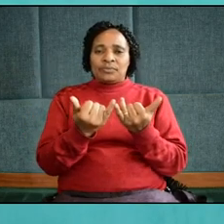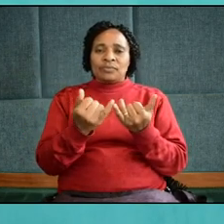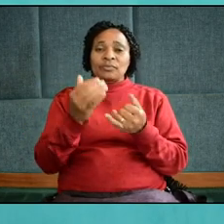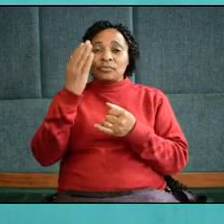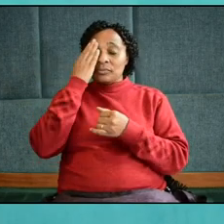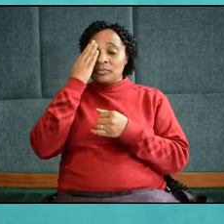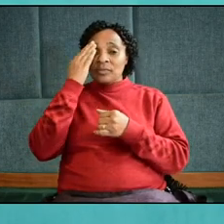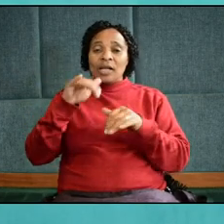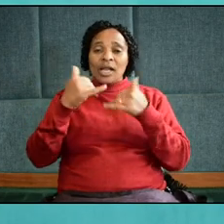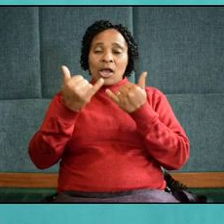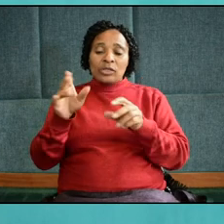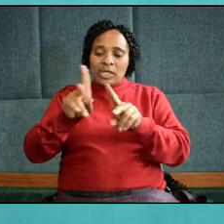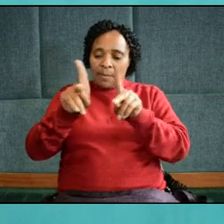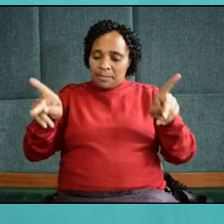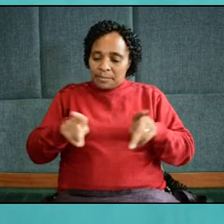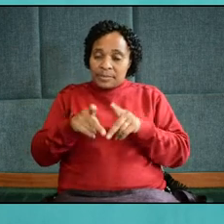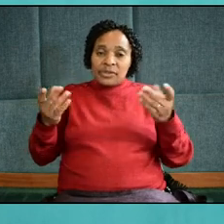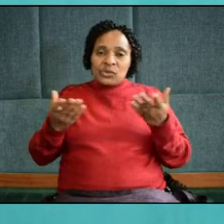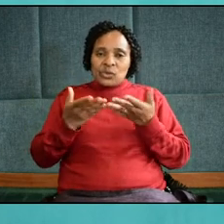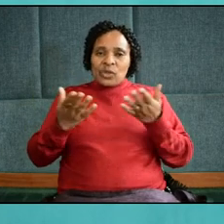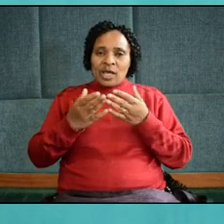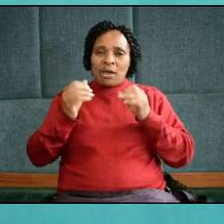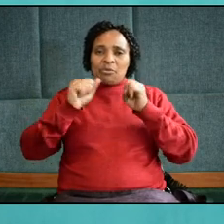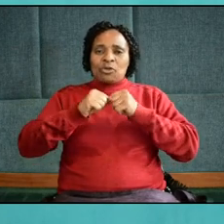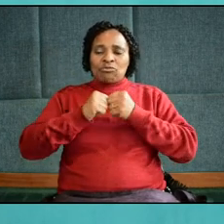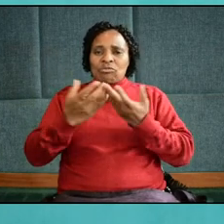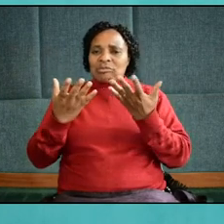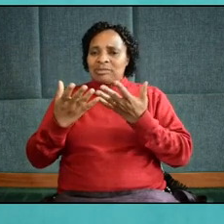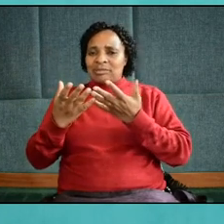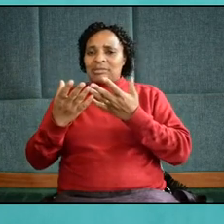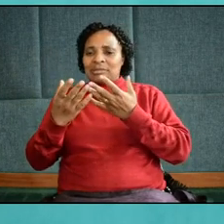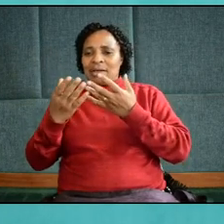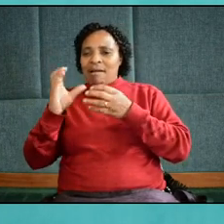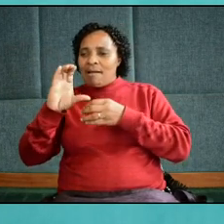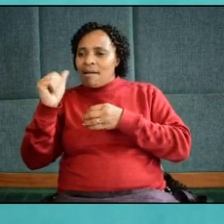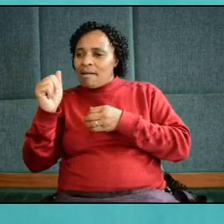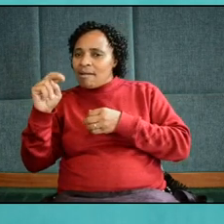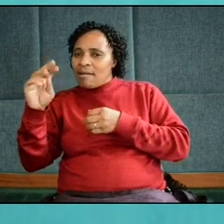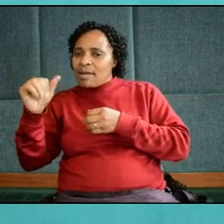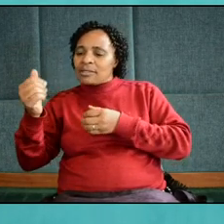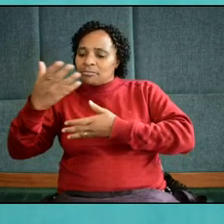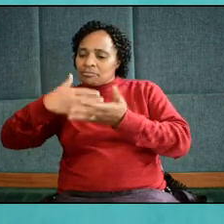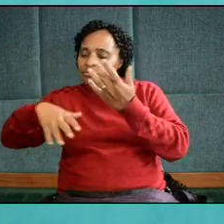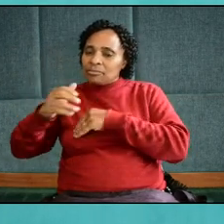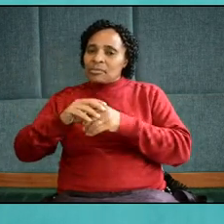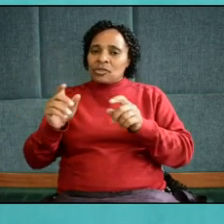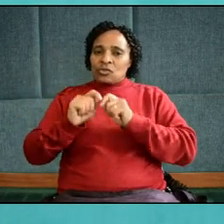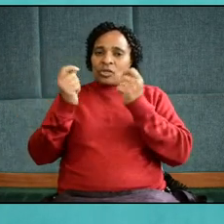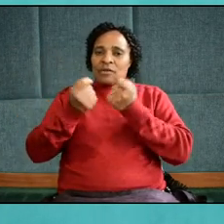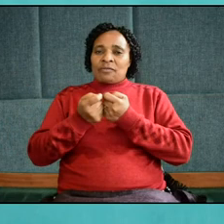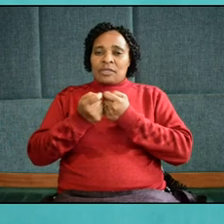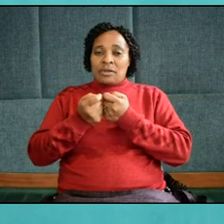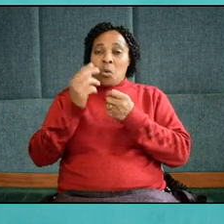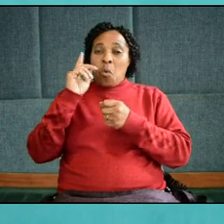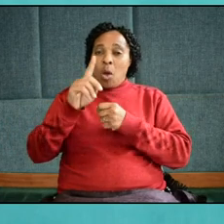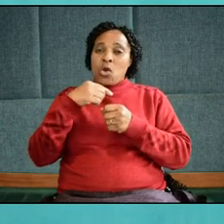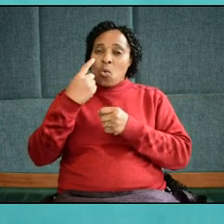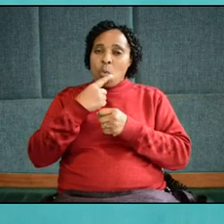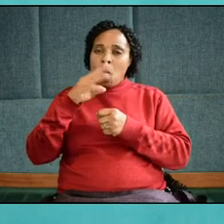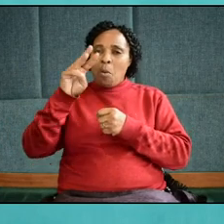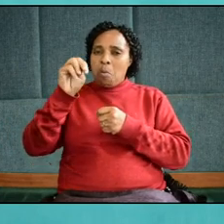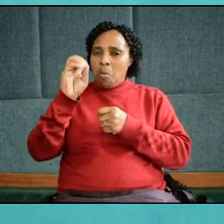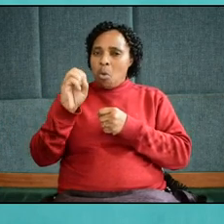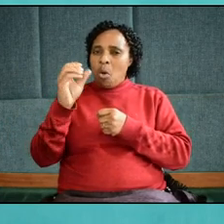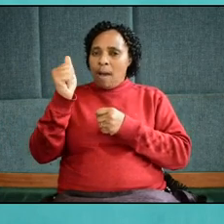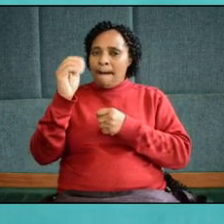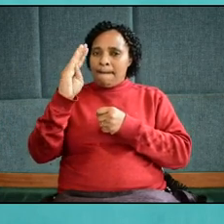the Israelites are now in a place where they are conflicting with the Canaanite tribes, okay? And one of them is the Moabites. And we're going to be